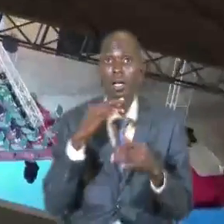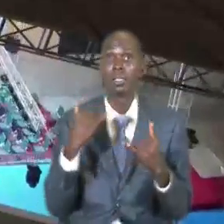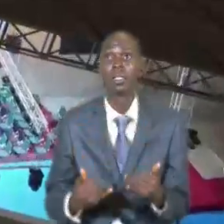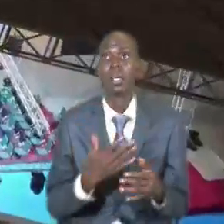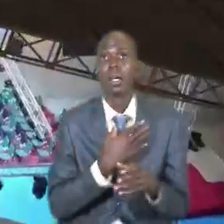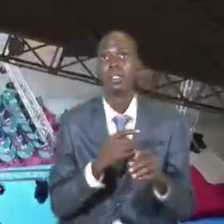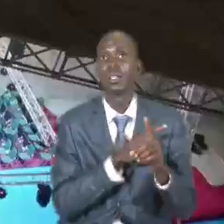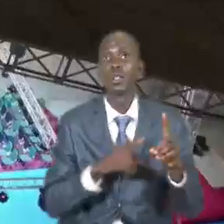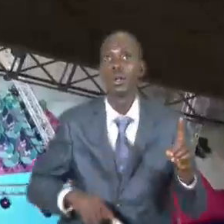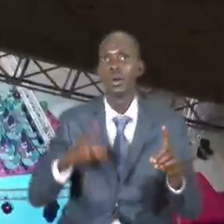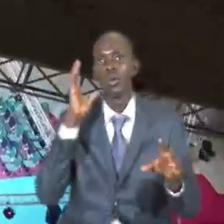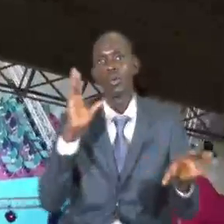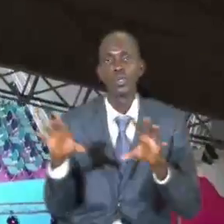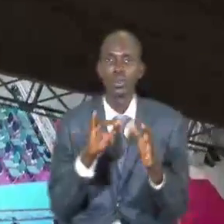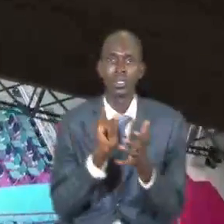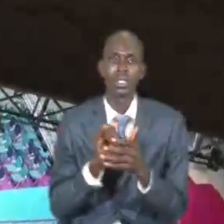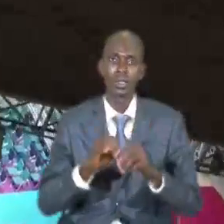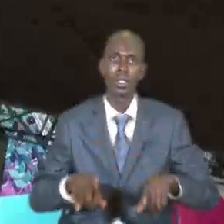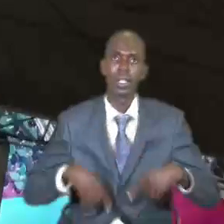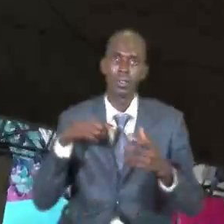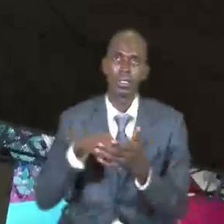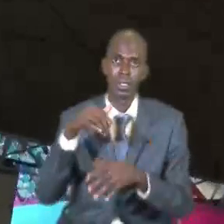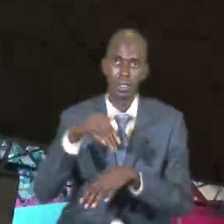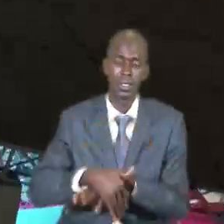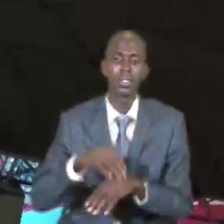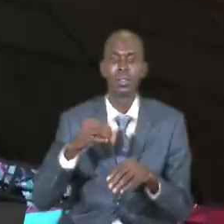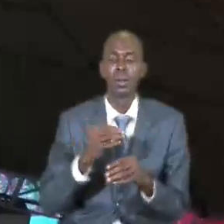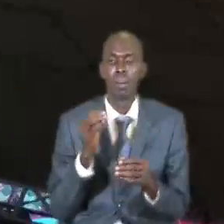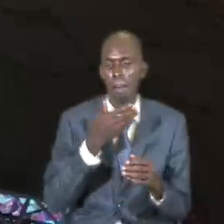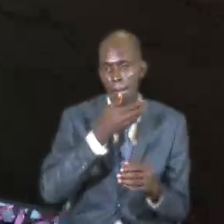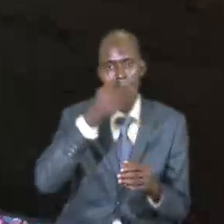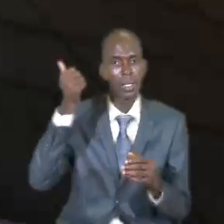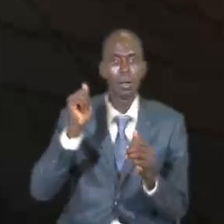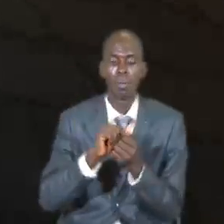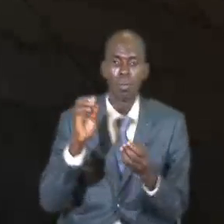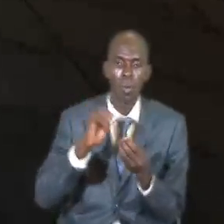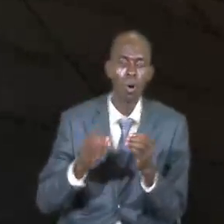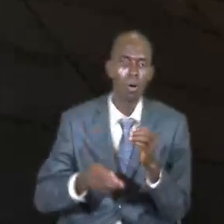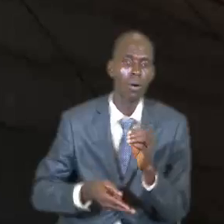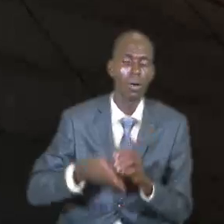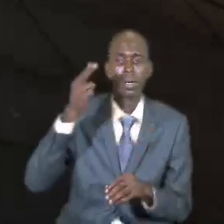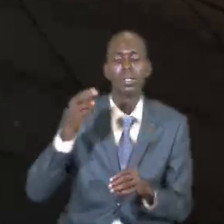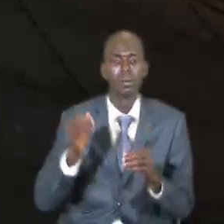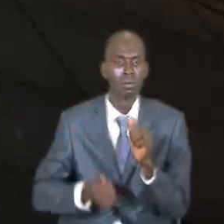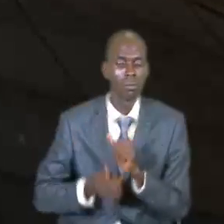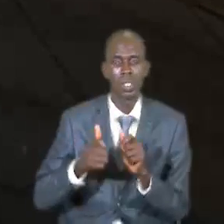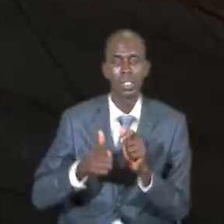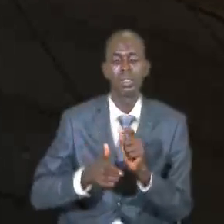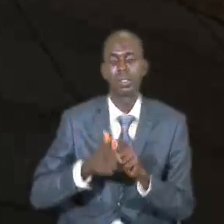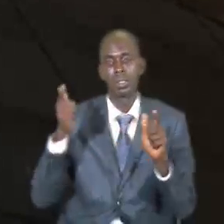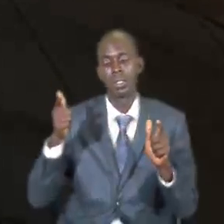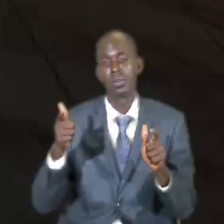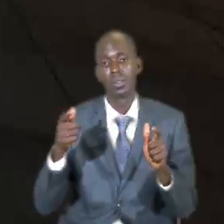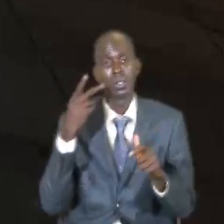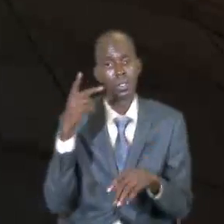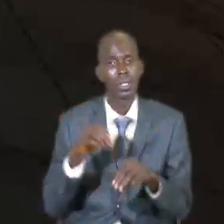life tonight. Better, higher, greater, that will make you. Look at verse 14 there. In verse 14, it